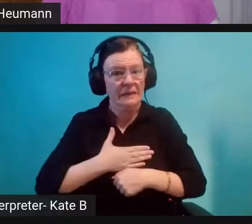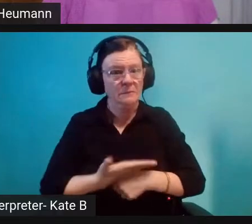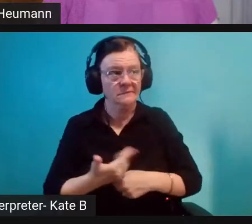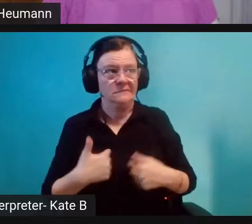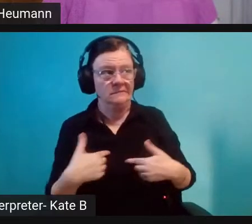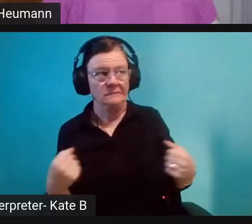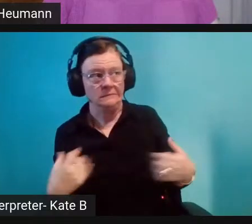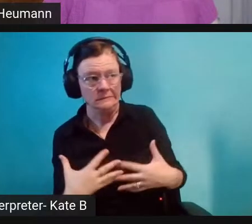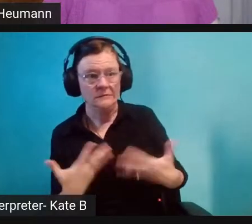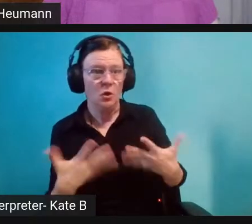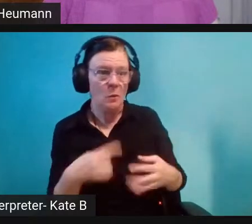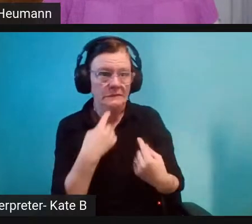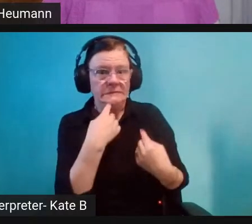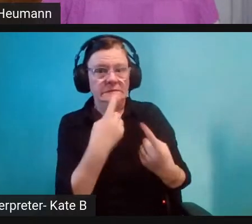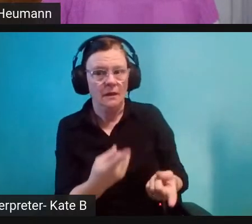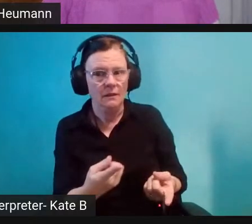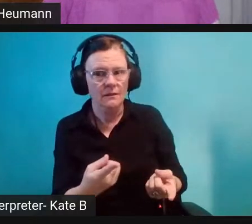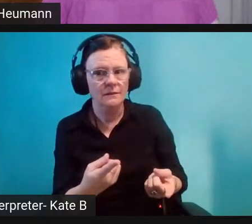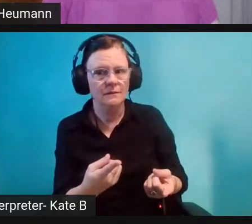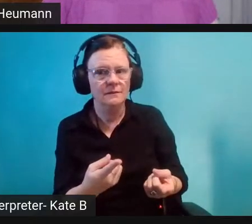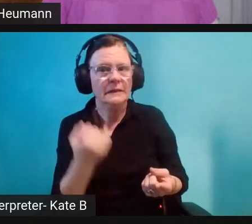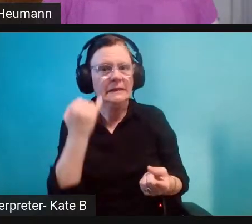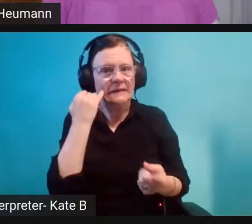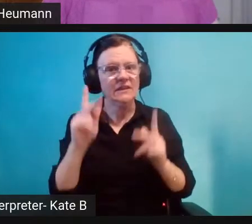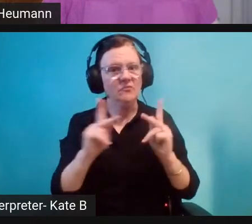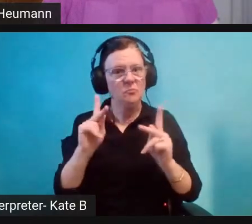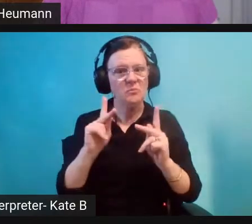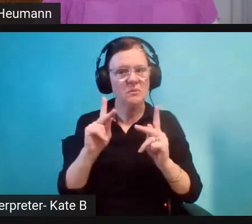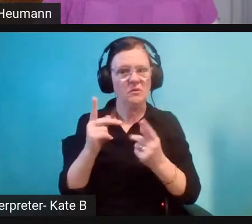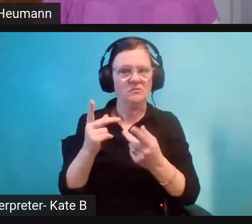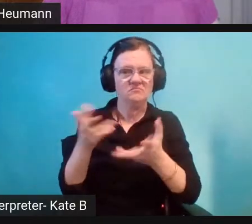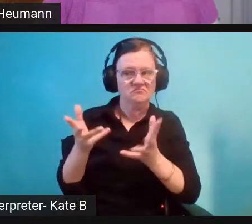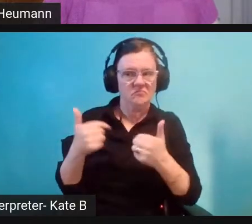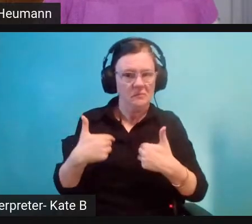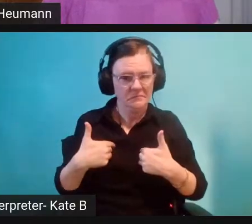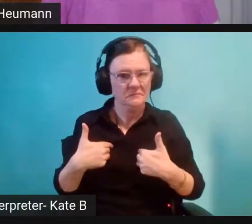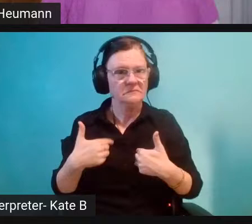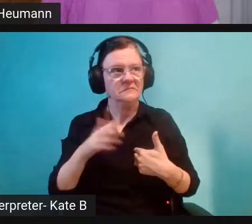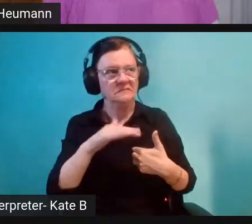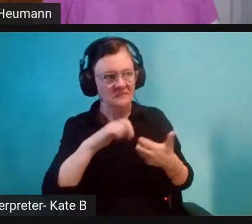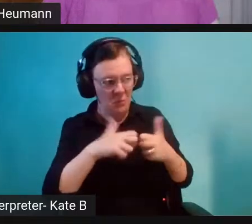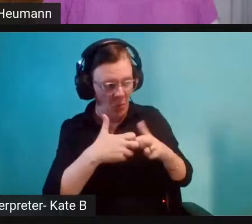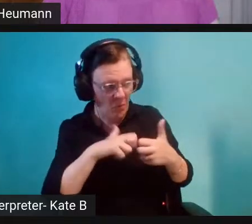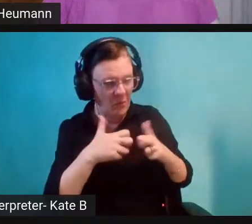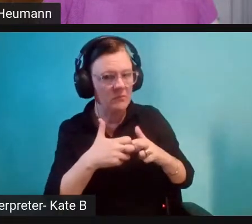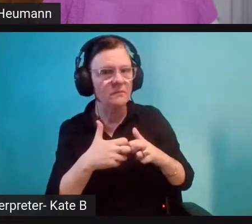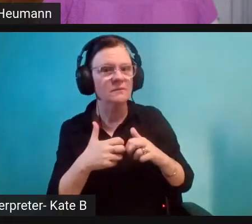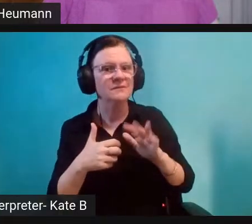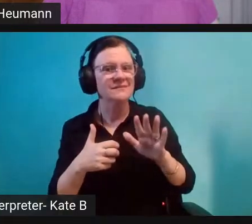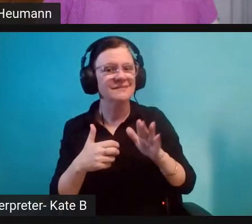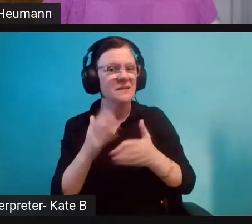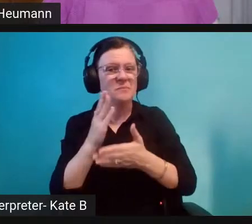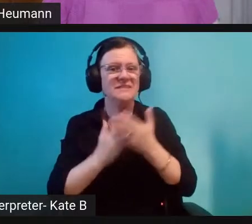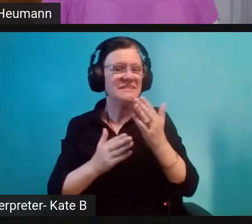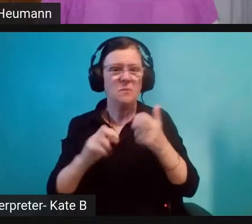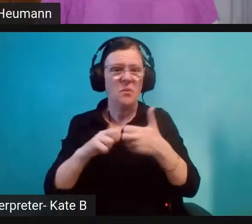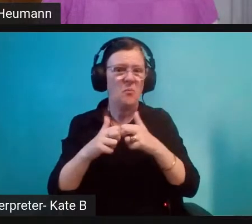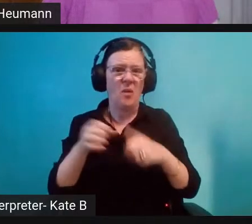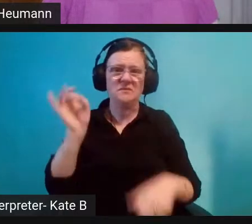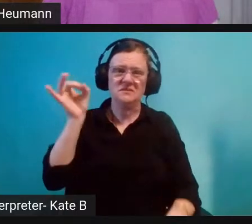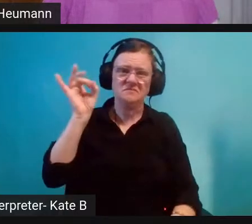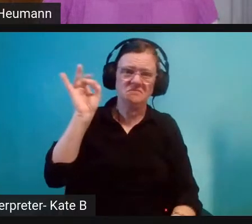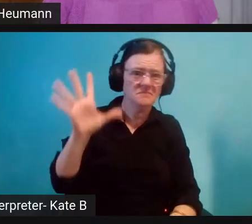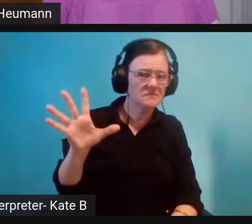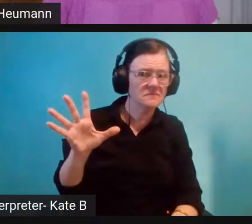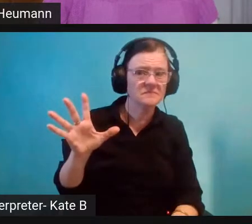when people talk to me, they are frequently wanting to talk about the problems, but some of the problems are astounding. You